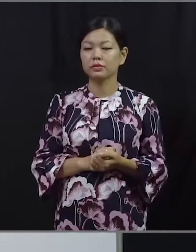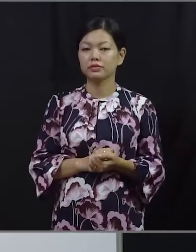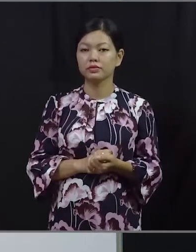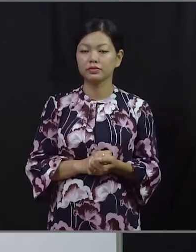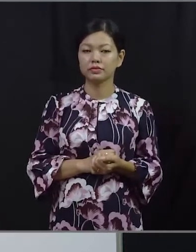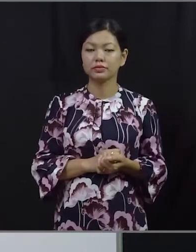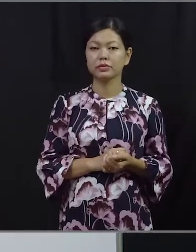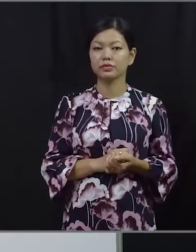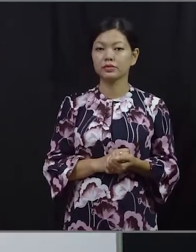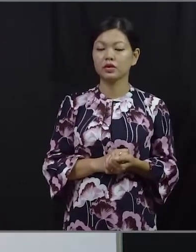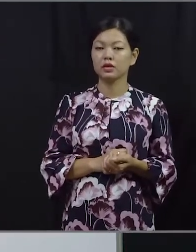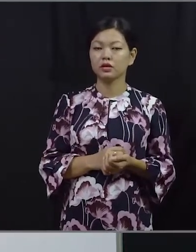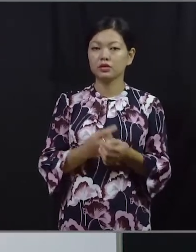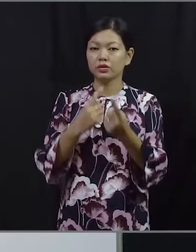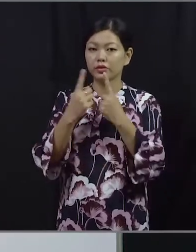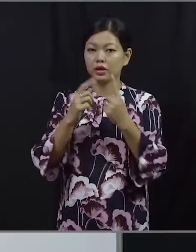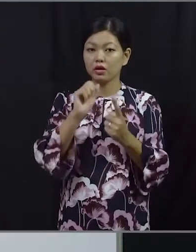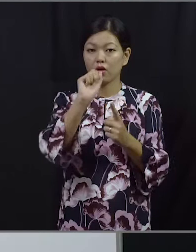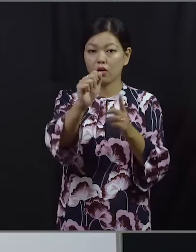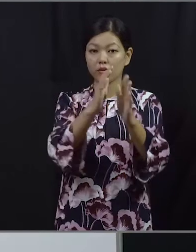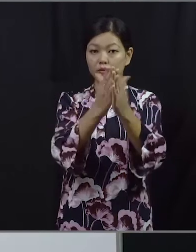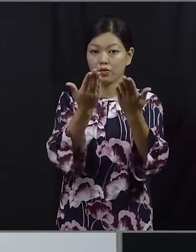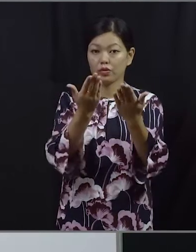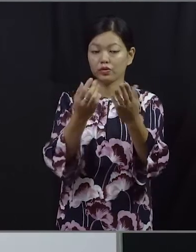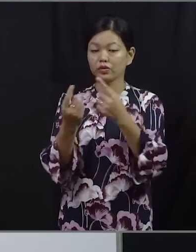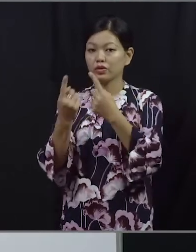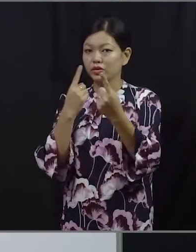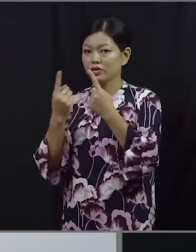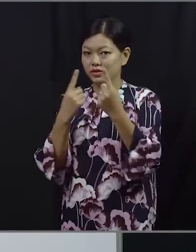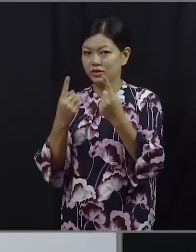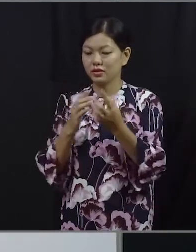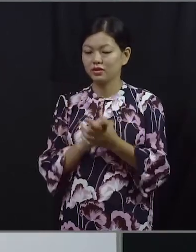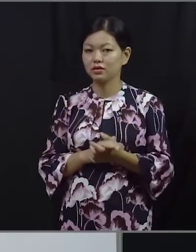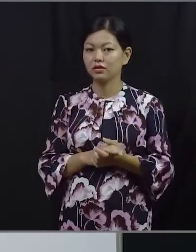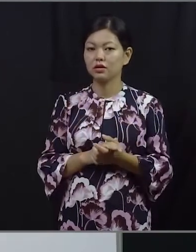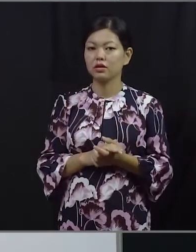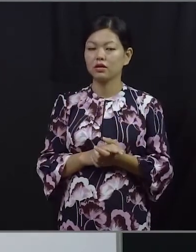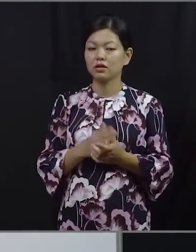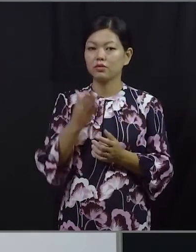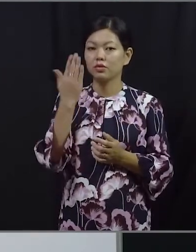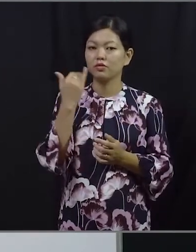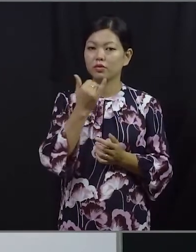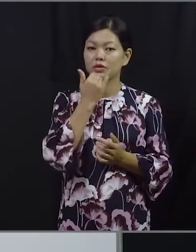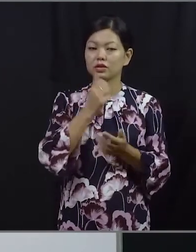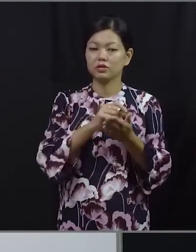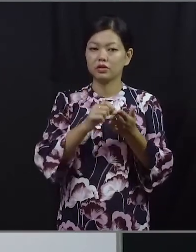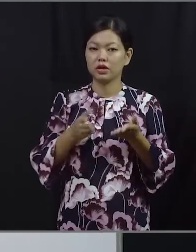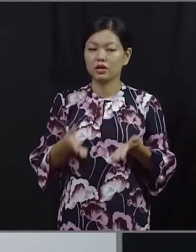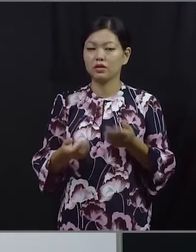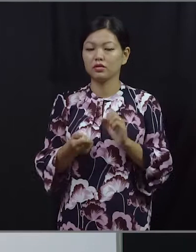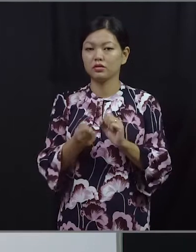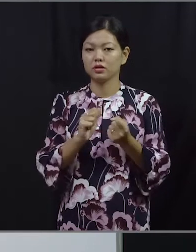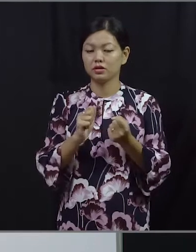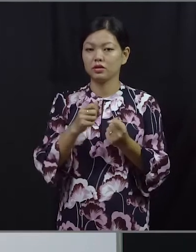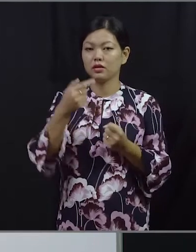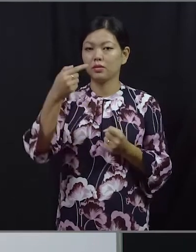Okay, you can recorrect it from the textbook also. Okay, because I am using the same derivation that in the textbook. Okay, so let's start with the